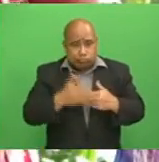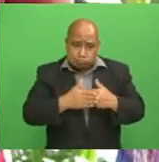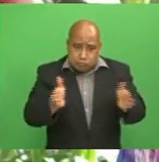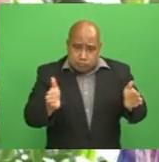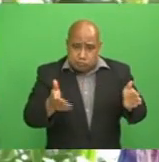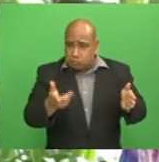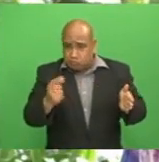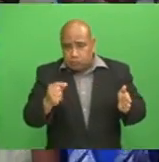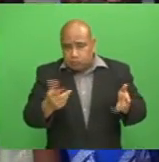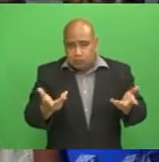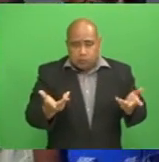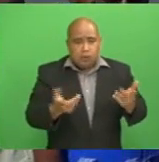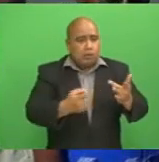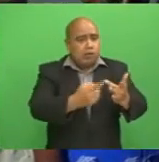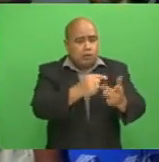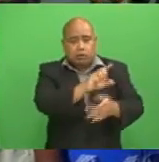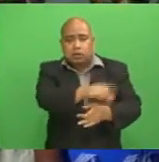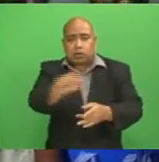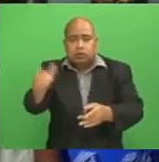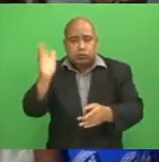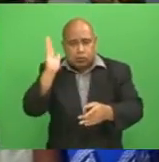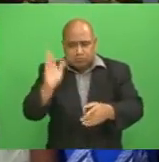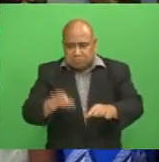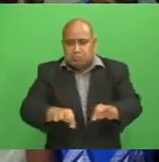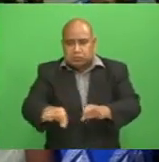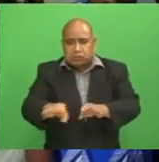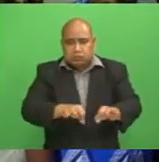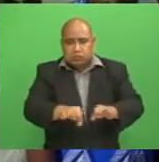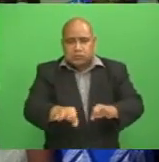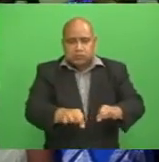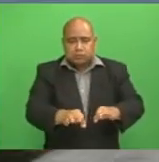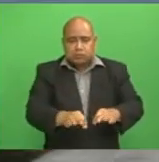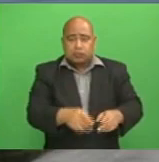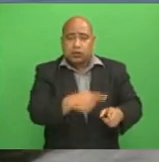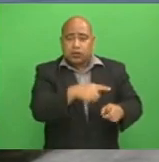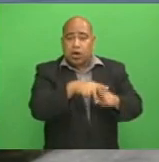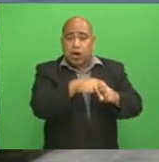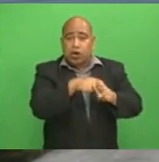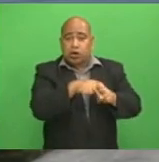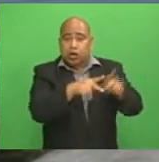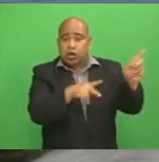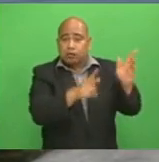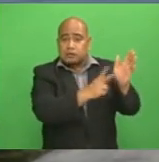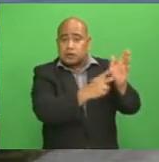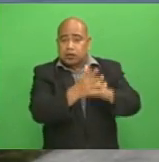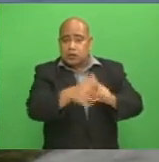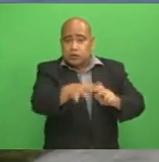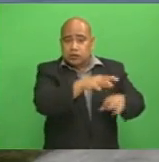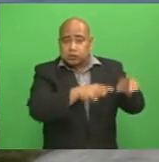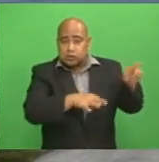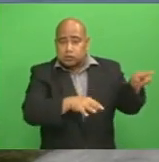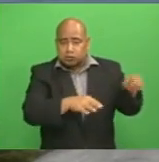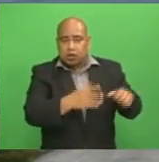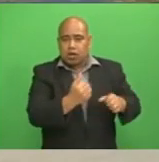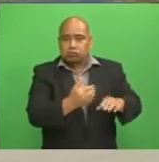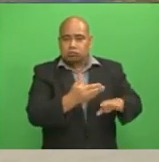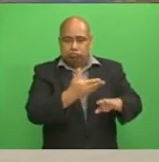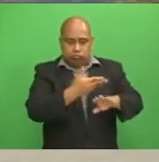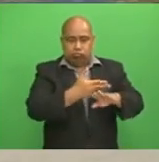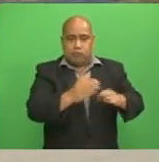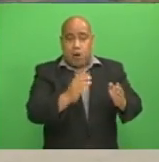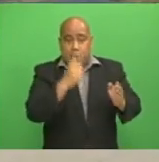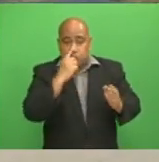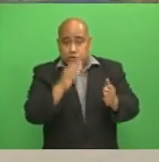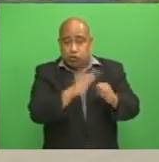other measures. Meanwhile, Rukurukulevu village is the latest coastal community to have security and a peace of mind